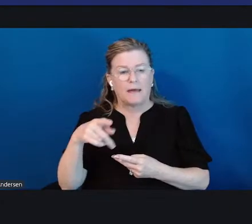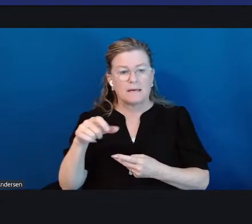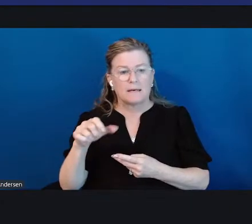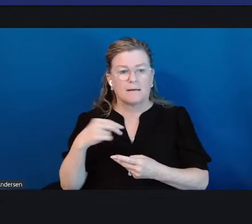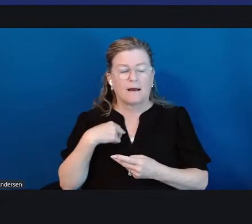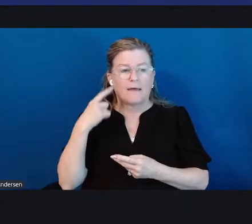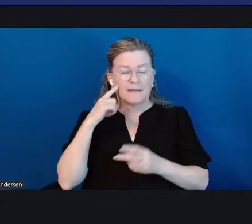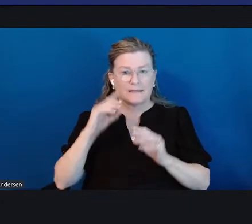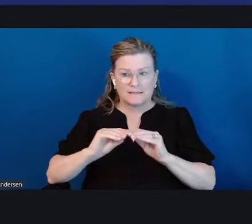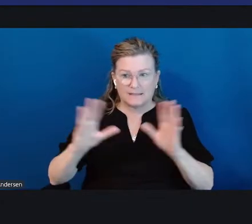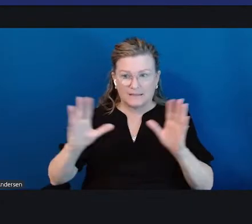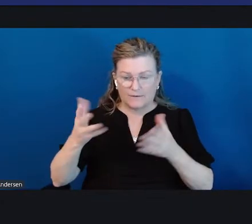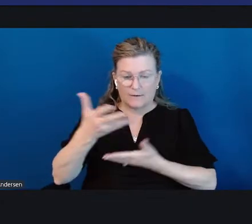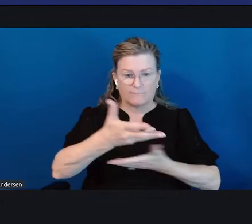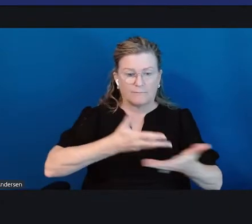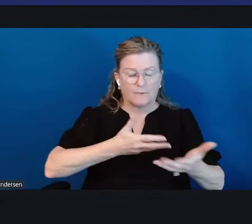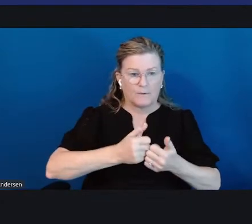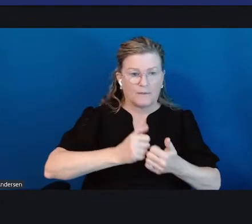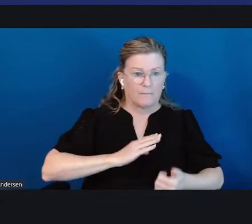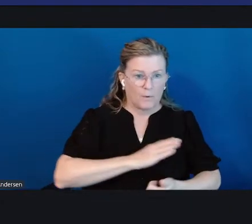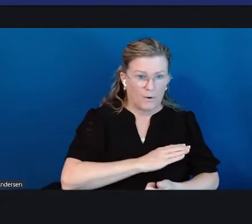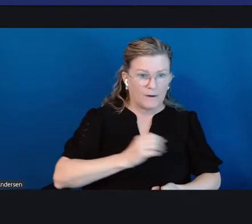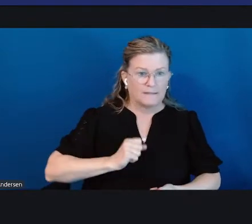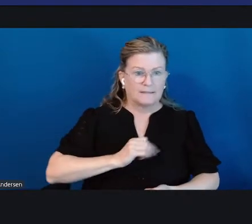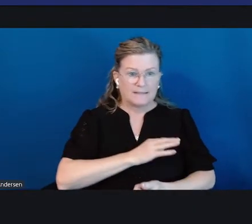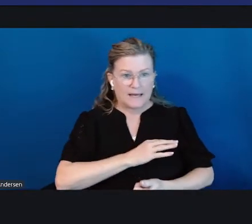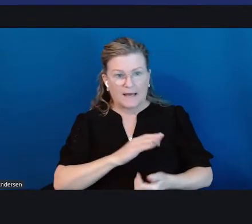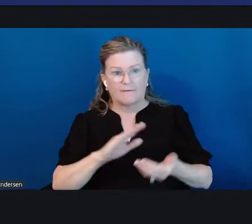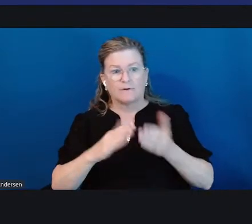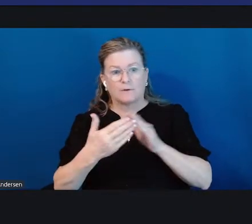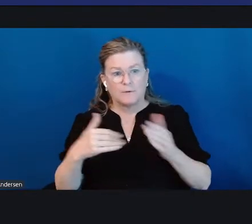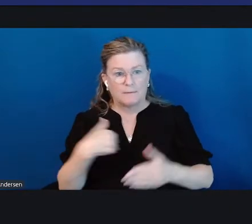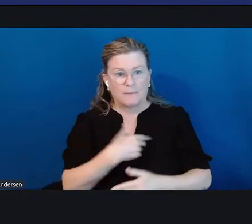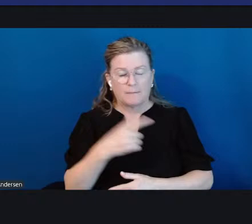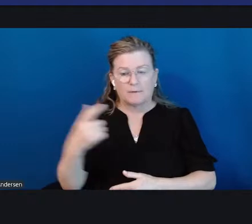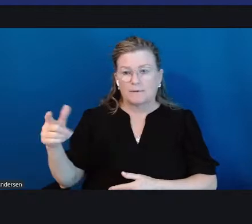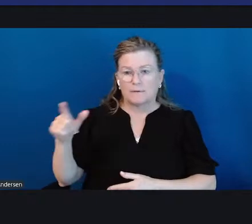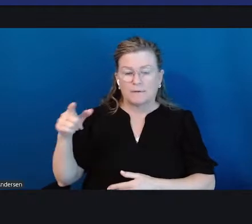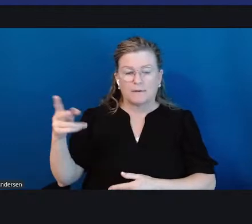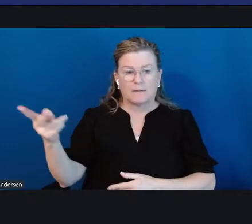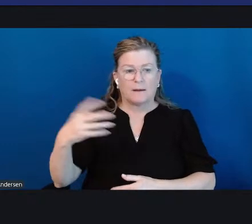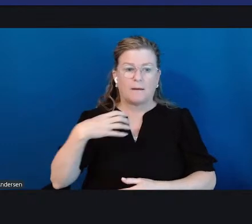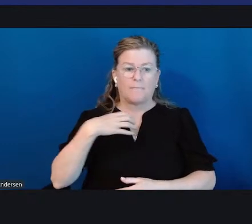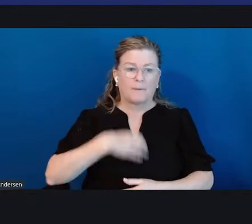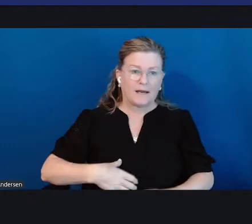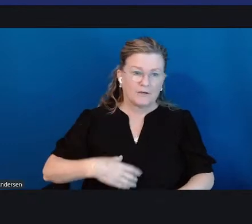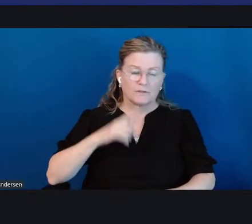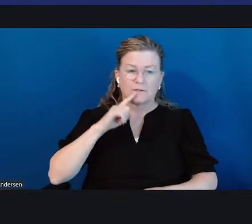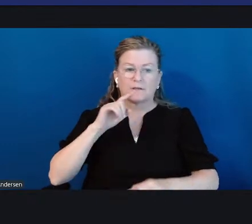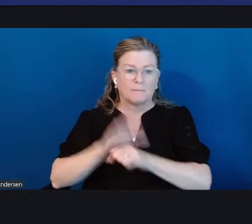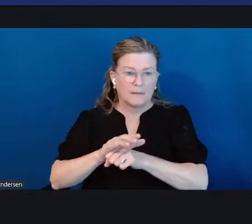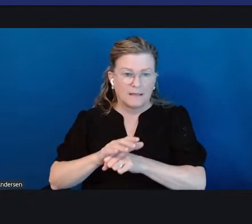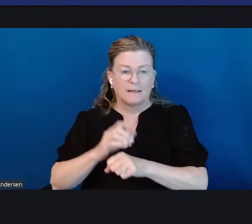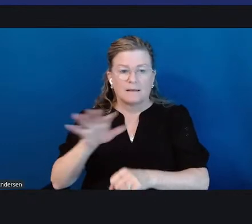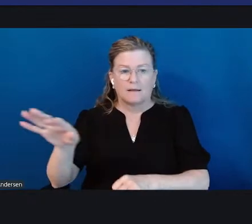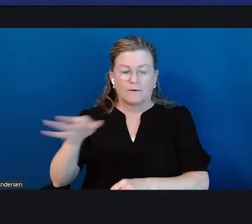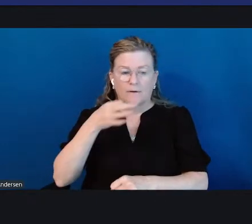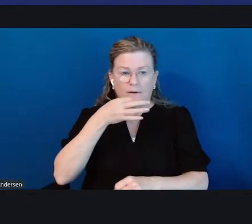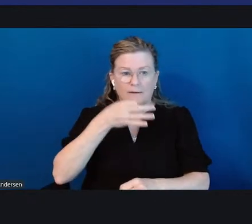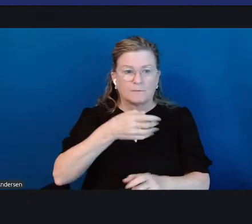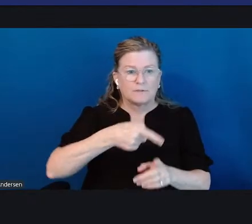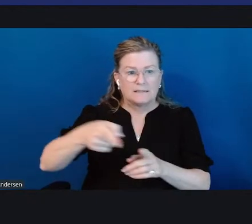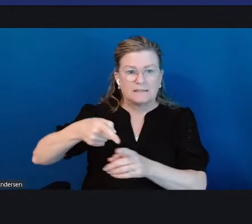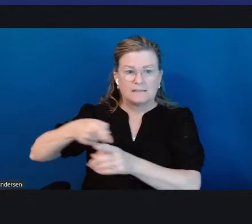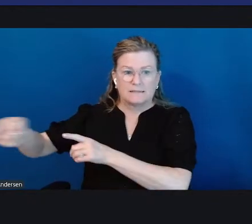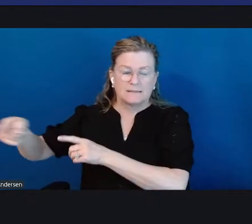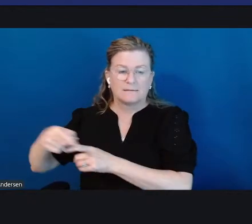their interactions with the board and with staff and community members, their passion and their commitment and the expertise that they have in the